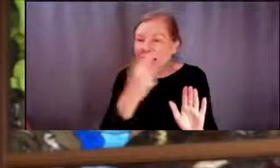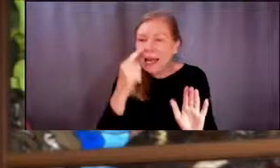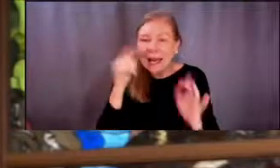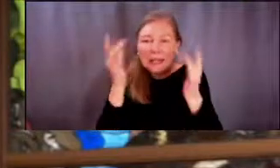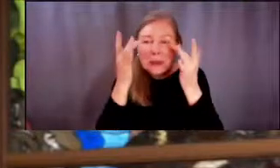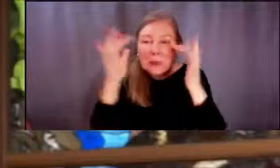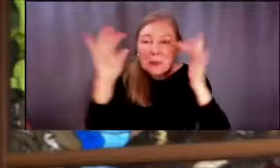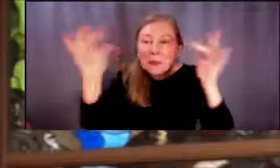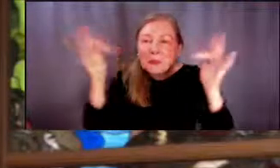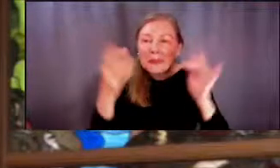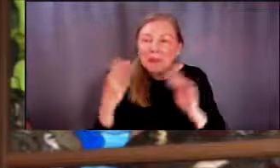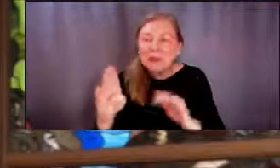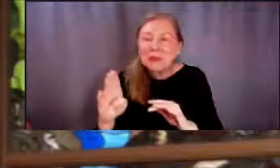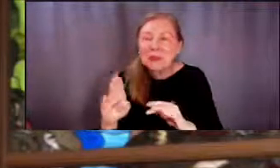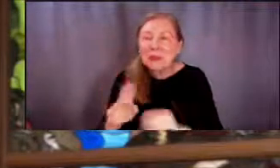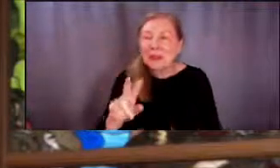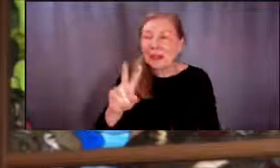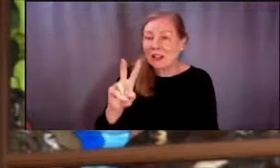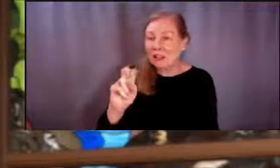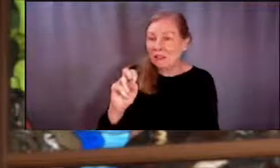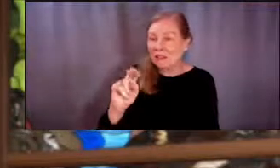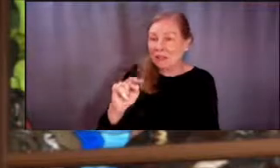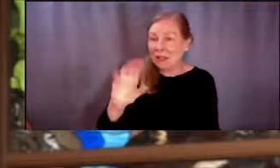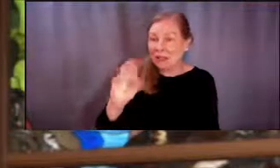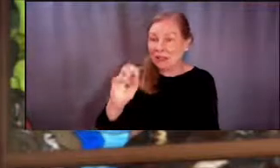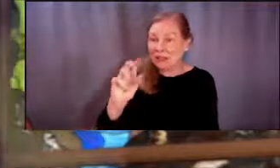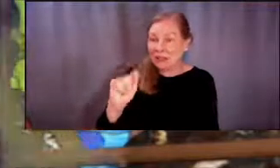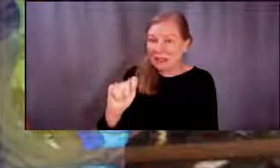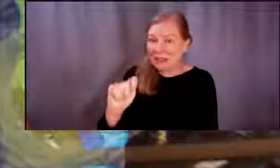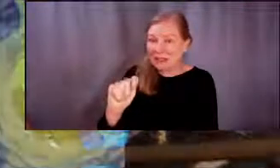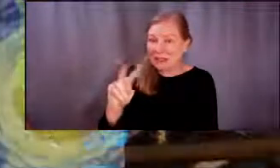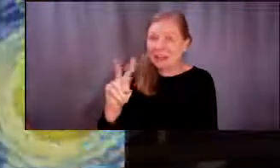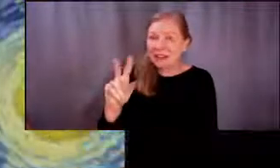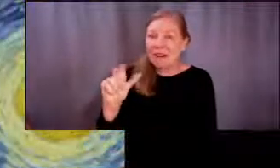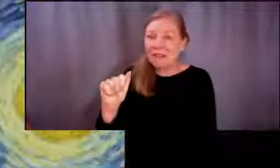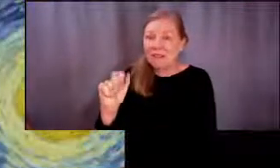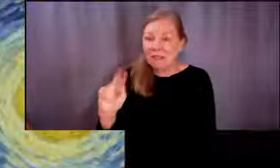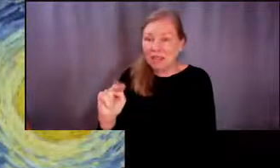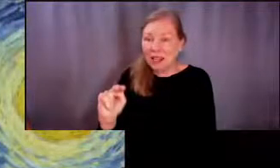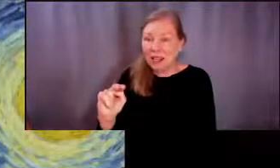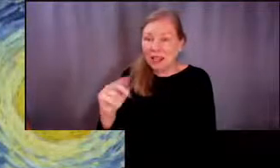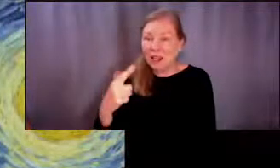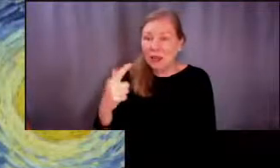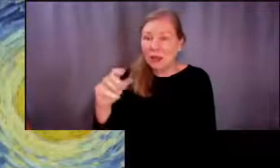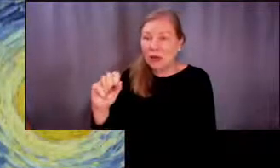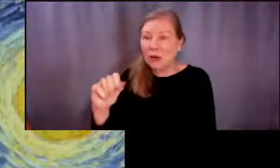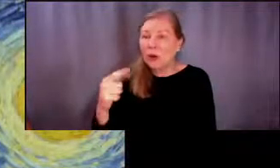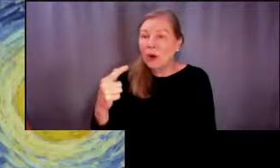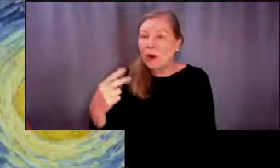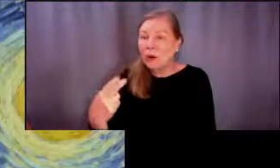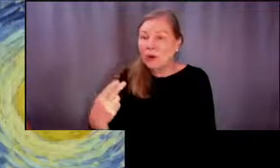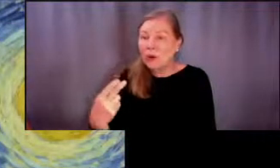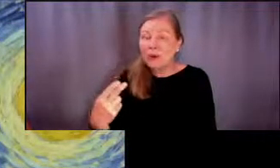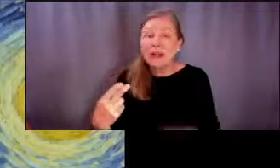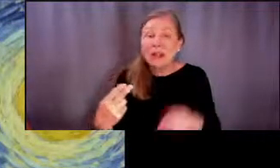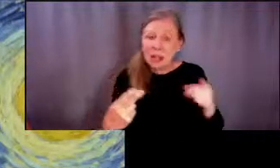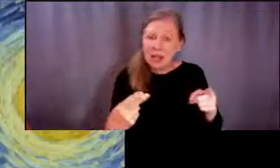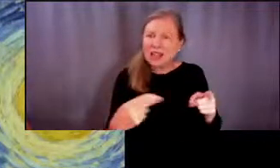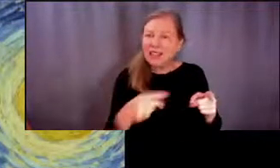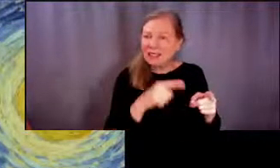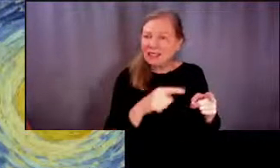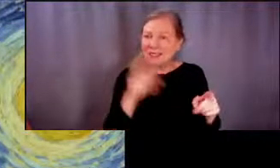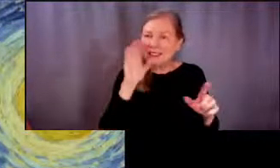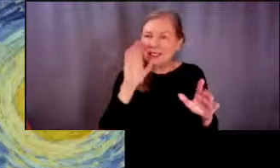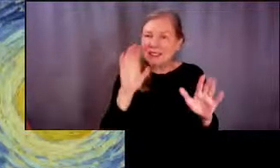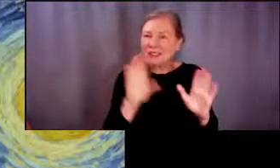Vincent. Vincent van Gogh. And here's a copy of one of the paintings he refers to in the